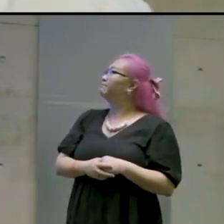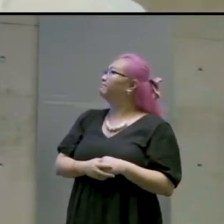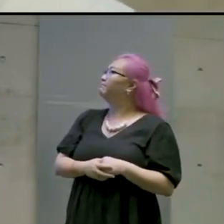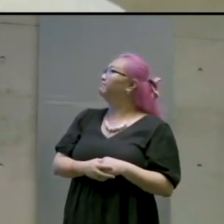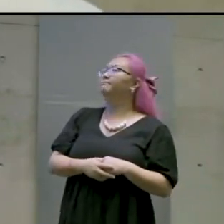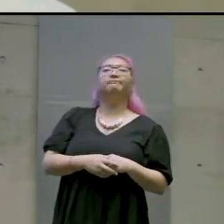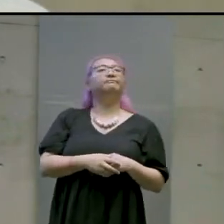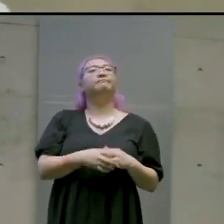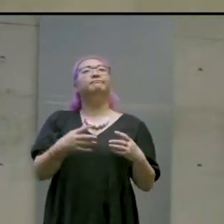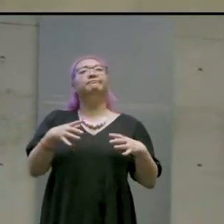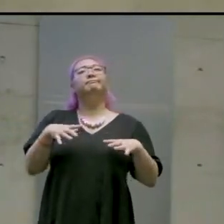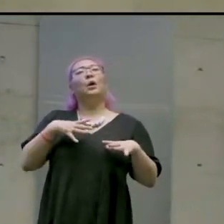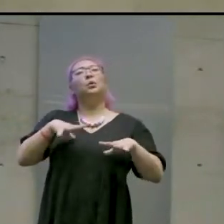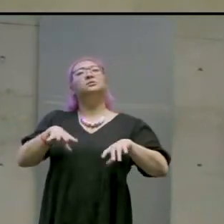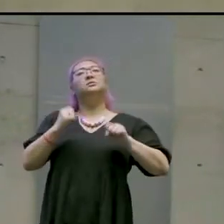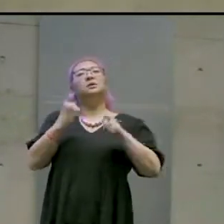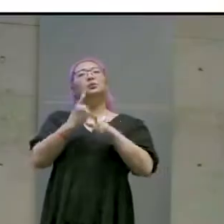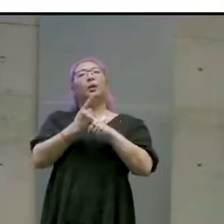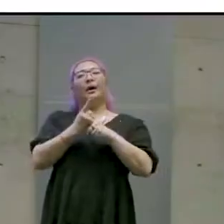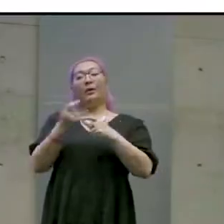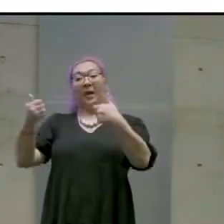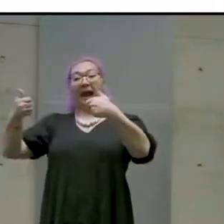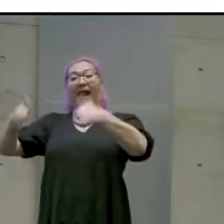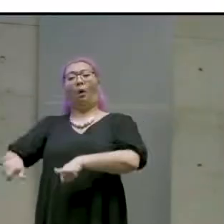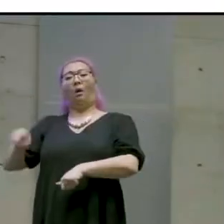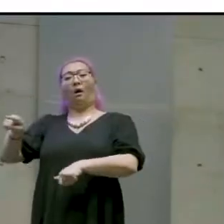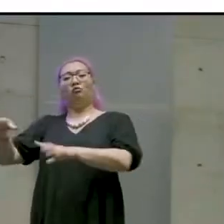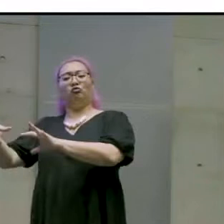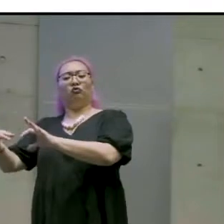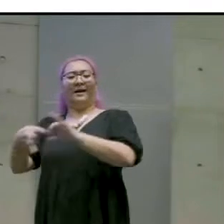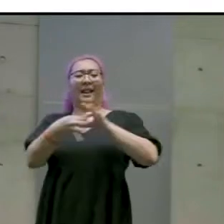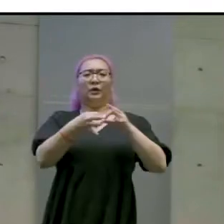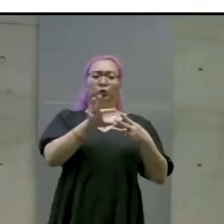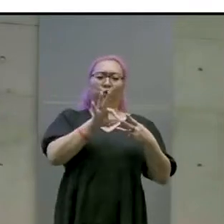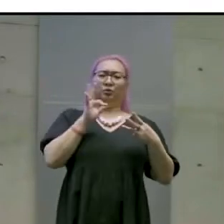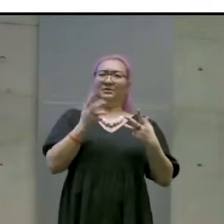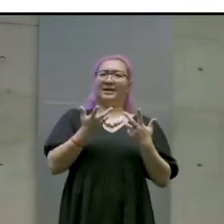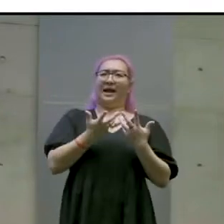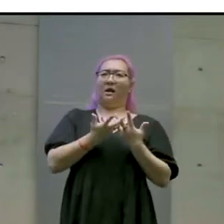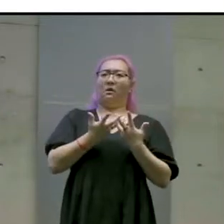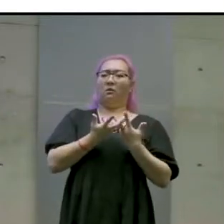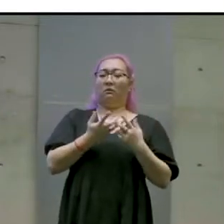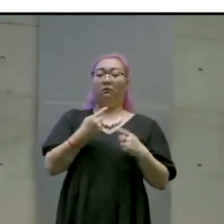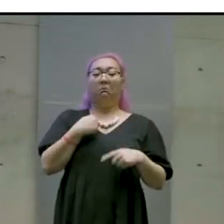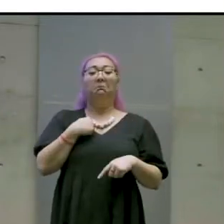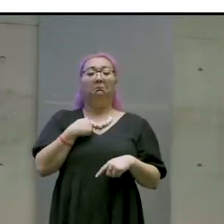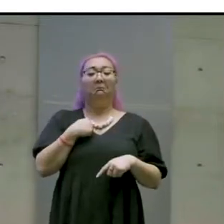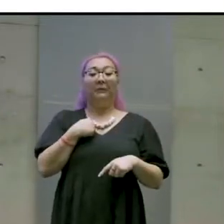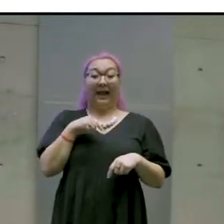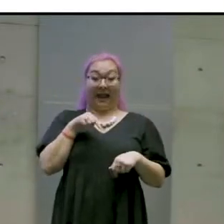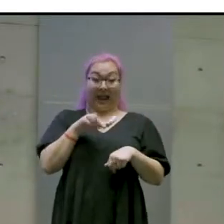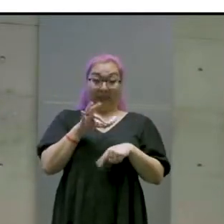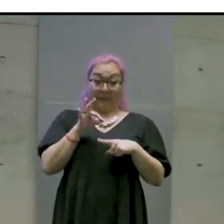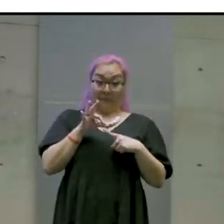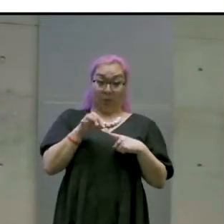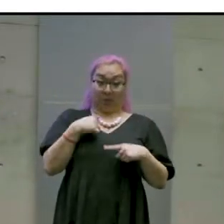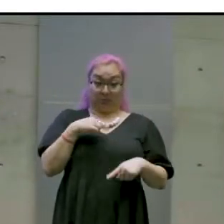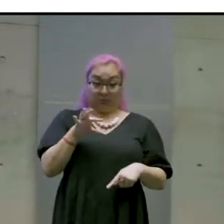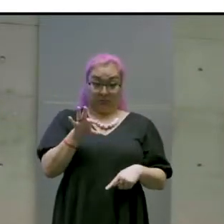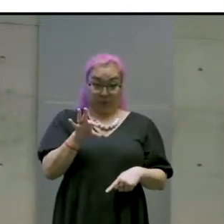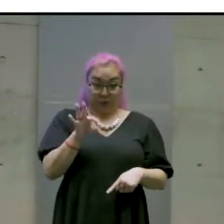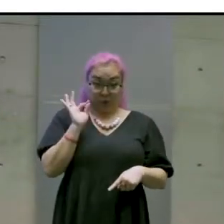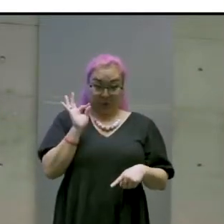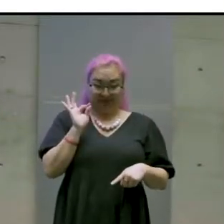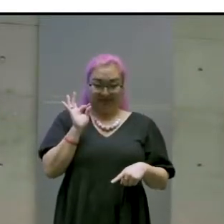how does outcome relate to choice. In the moment of choice, the only outcomes that matter are the ones that the player imagines might